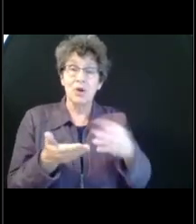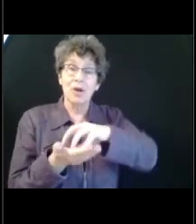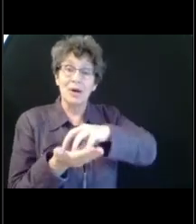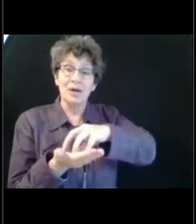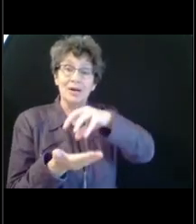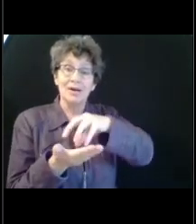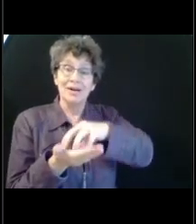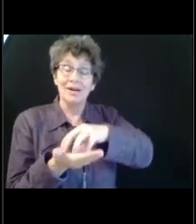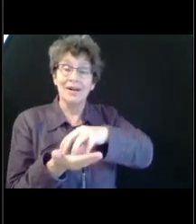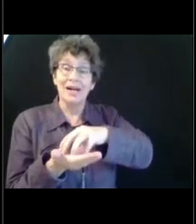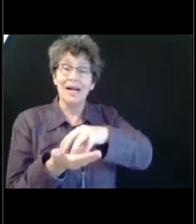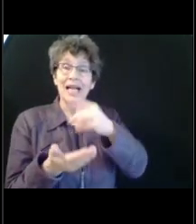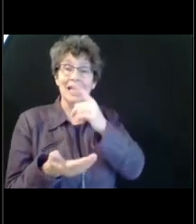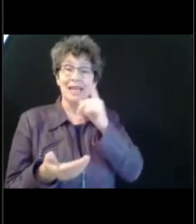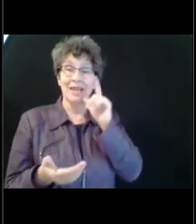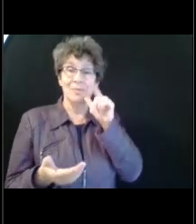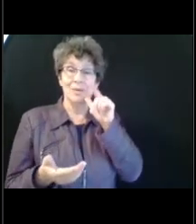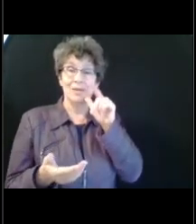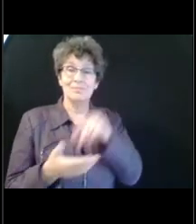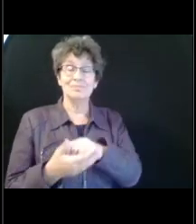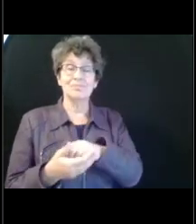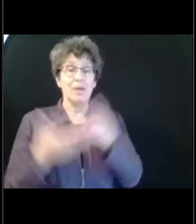visit friends in Italy.